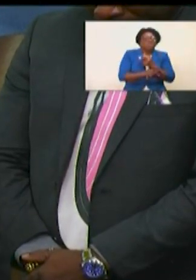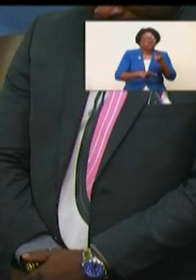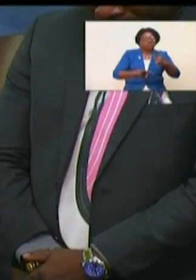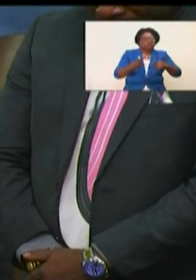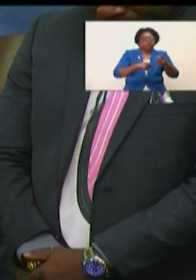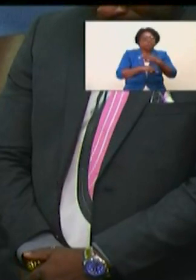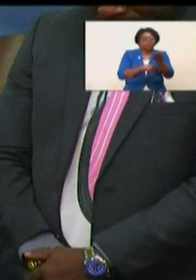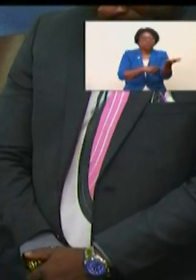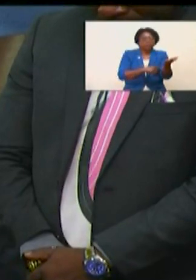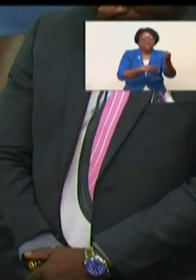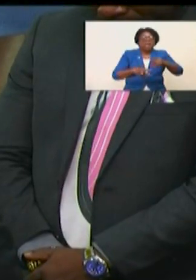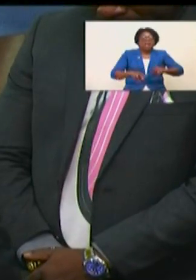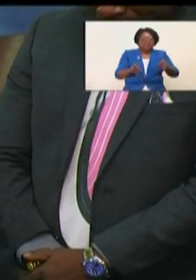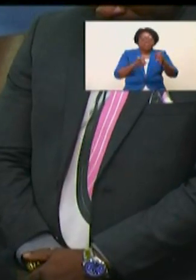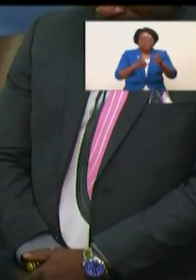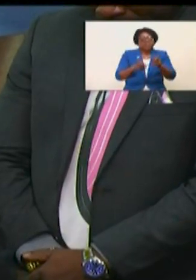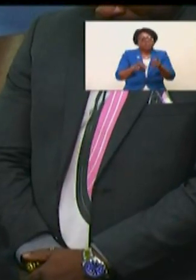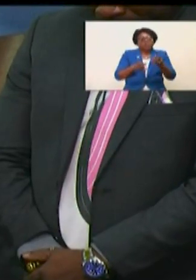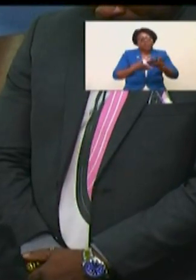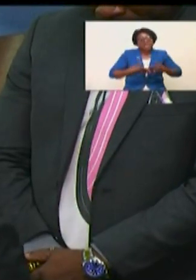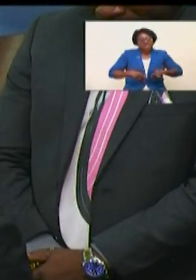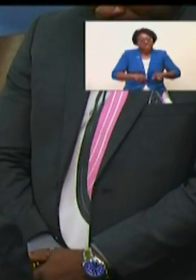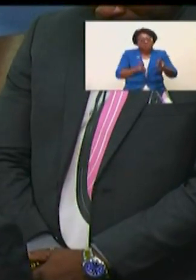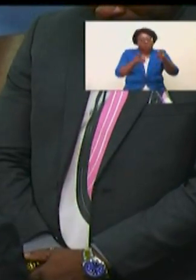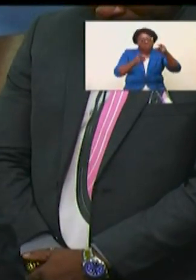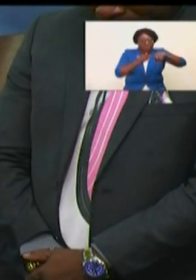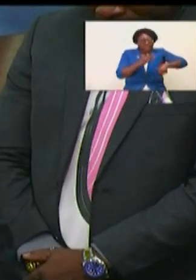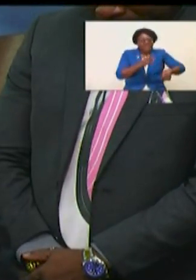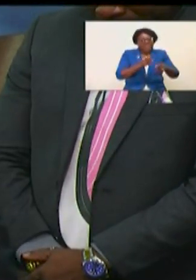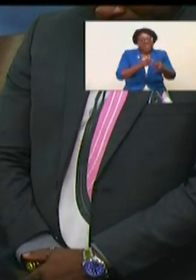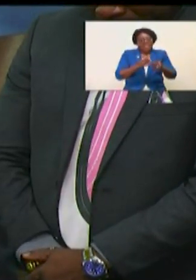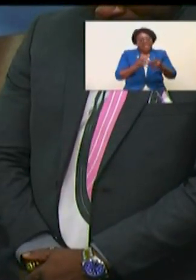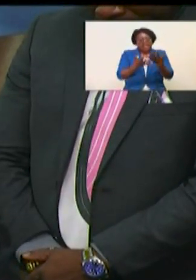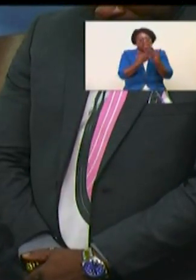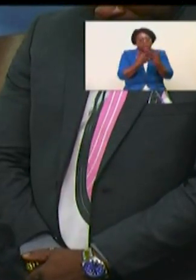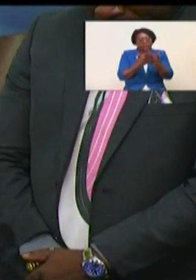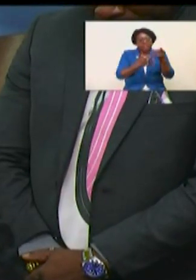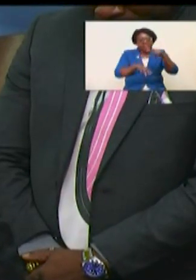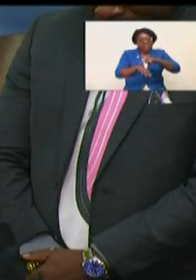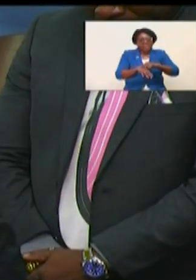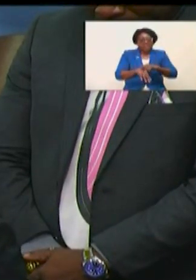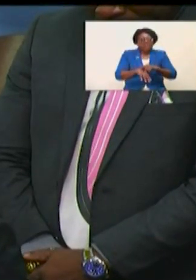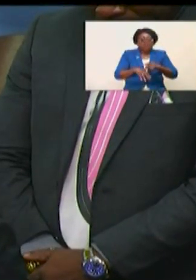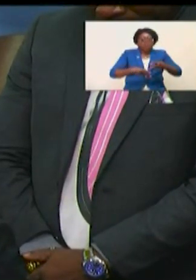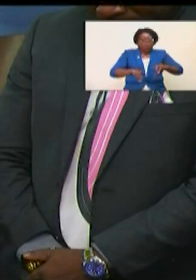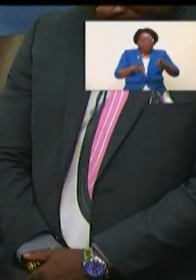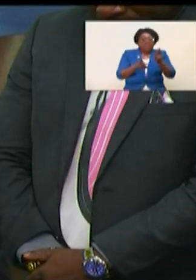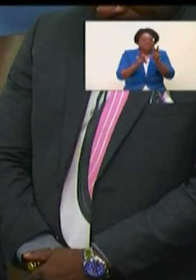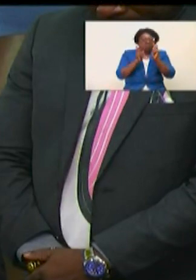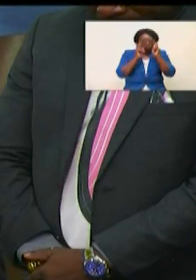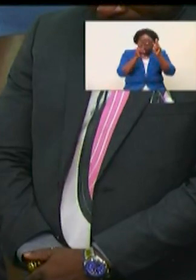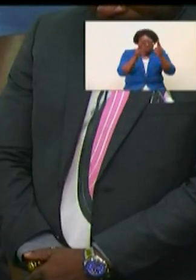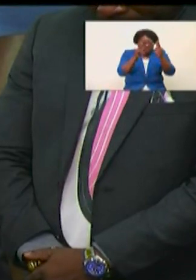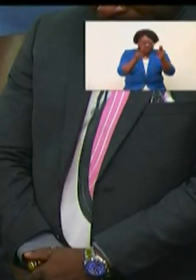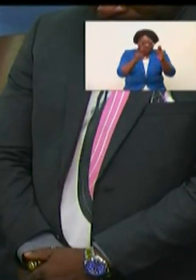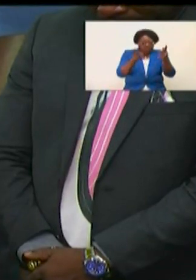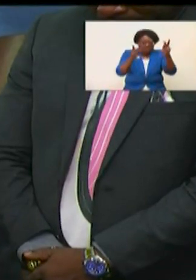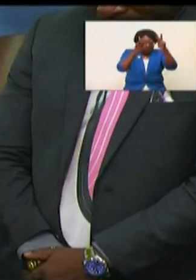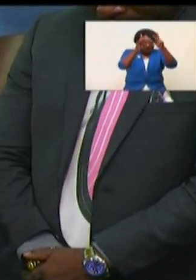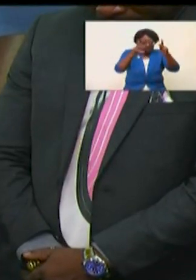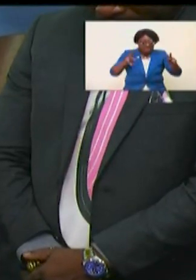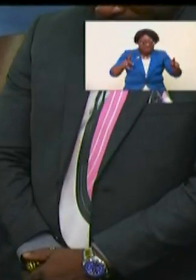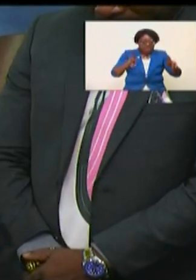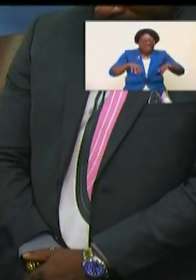endure the pit and the prison season while keeping our eyes on the palace. Help us, Lord, to maintain